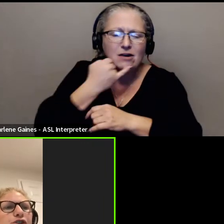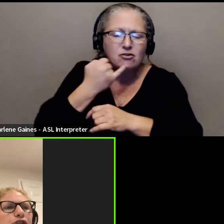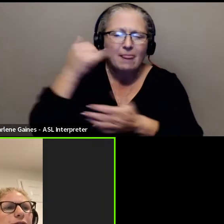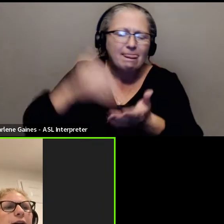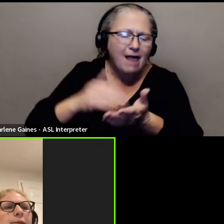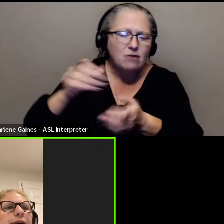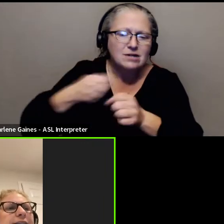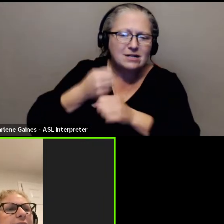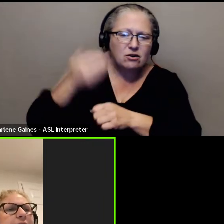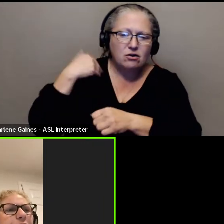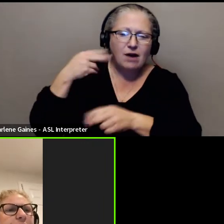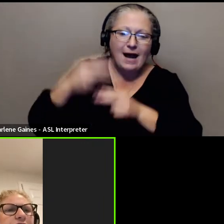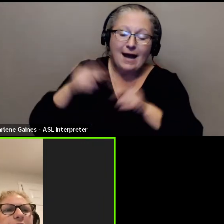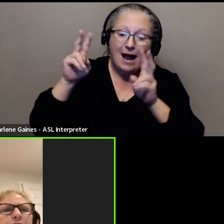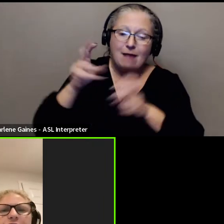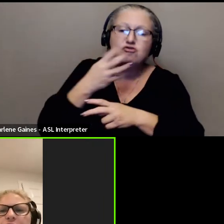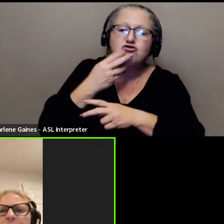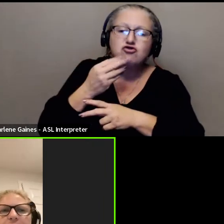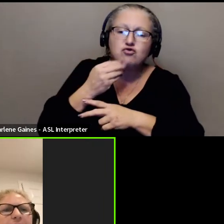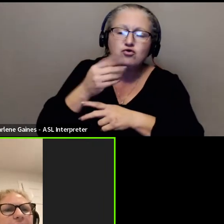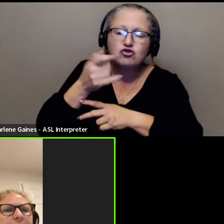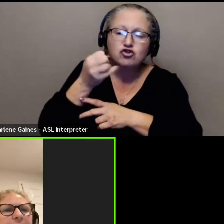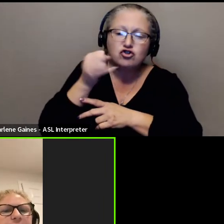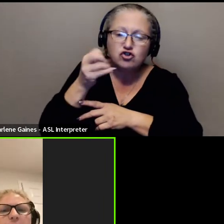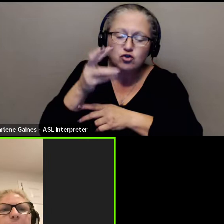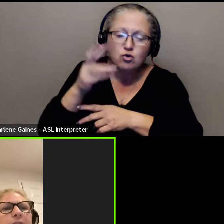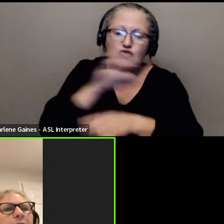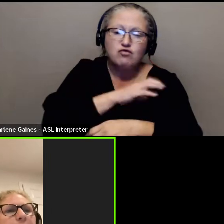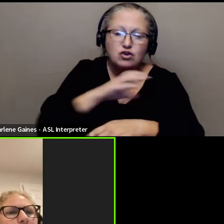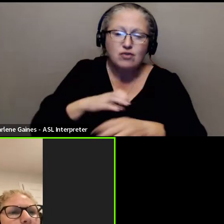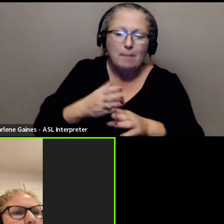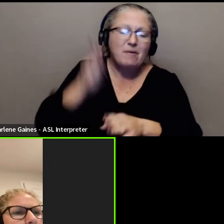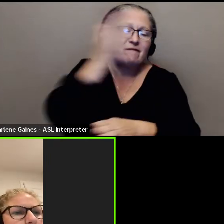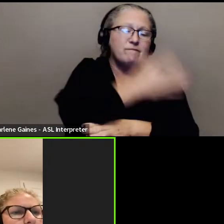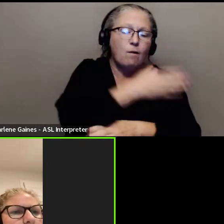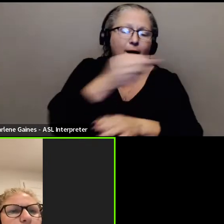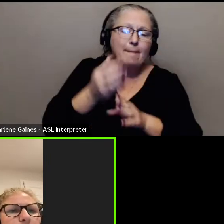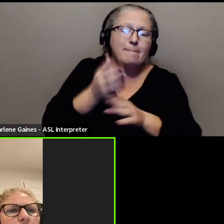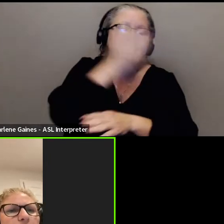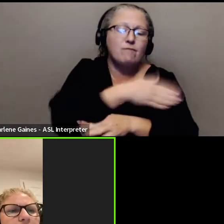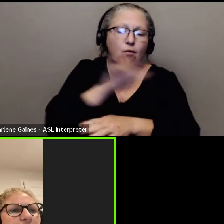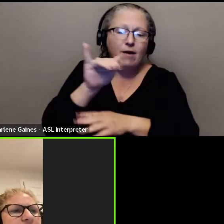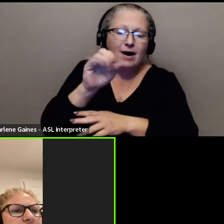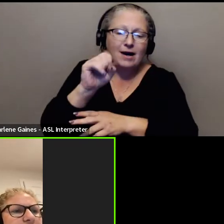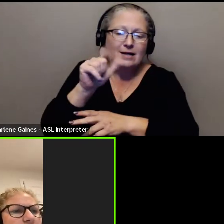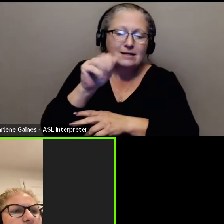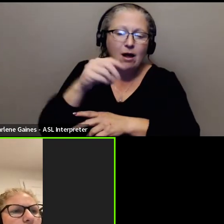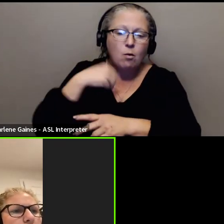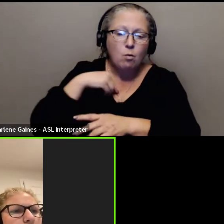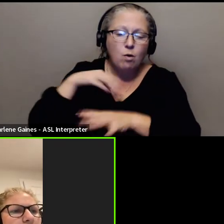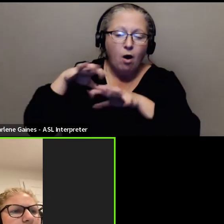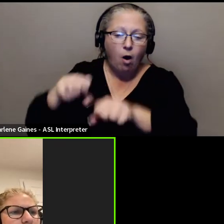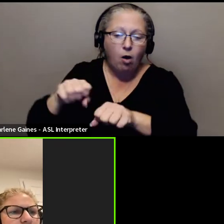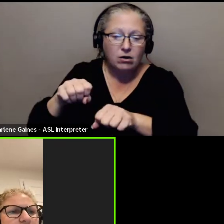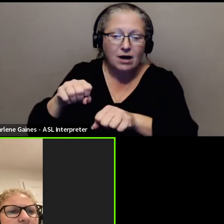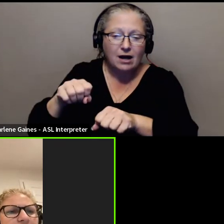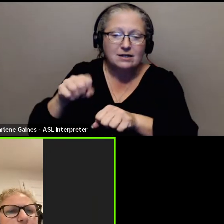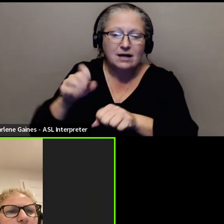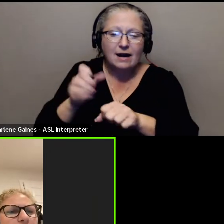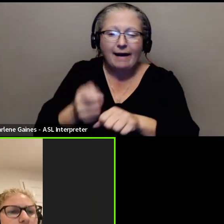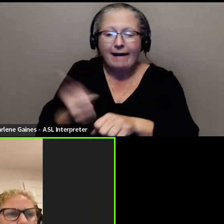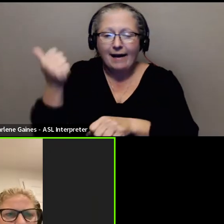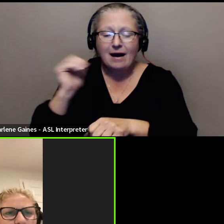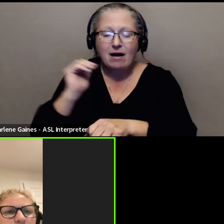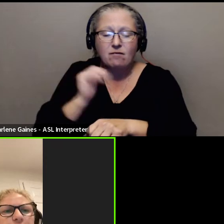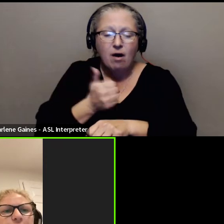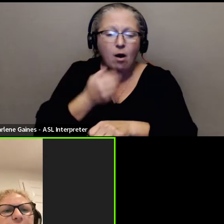our name, Jew, predating the creation of Christianity and Islam. We were colonized and kicked out of our homeland during the